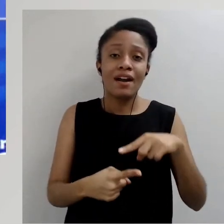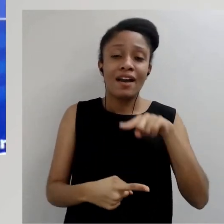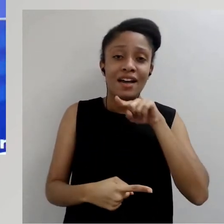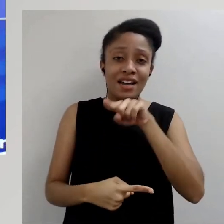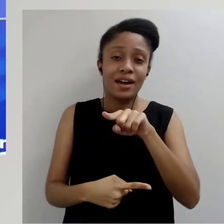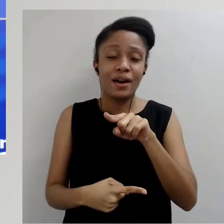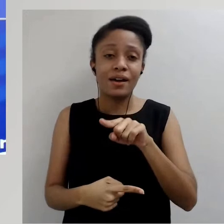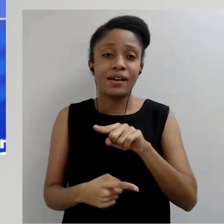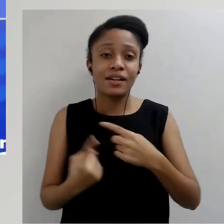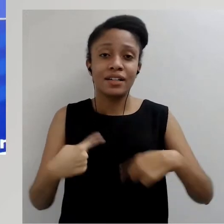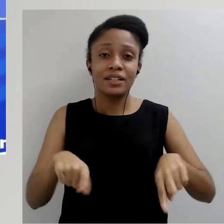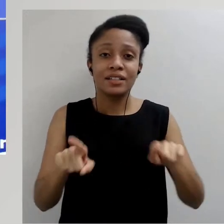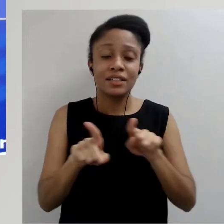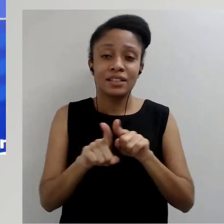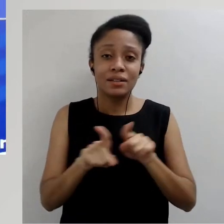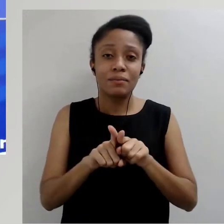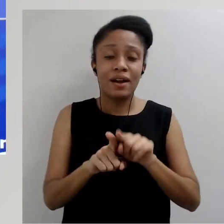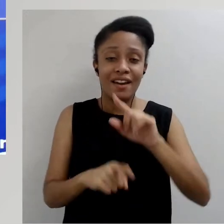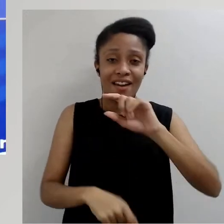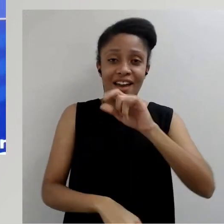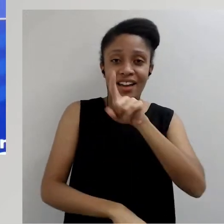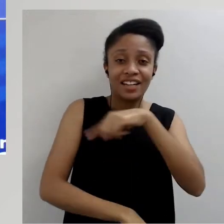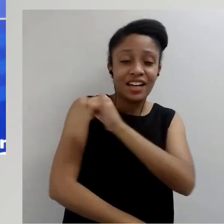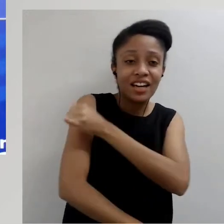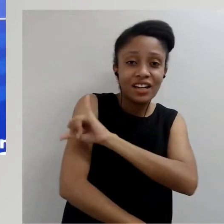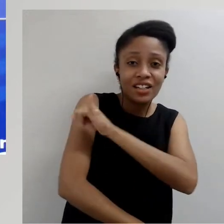with Senai here in the state of Rio de Janeiro,